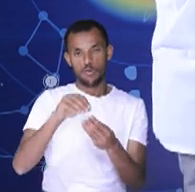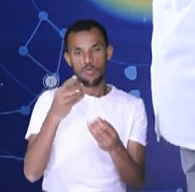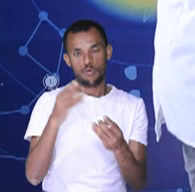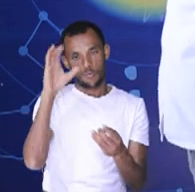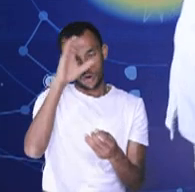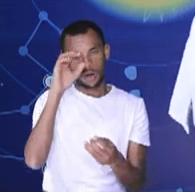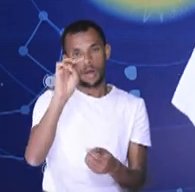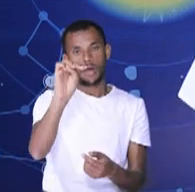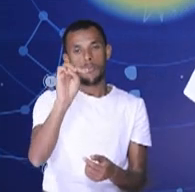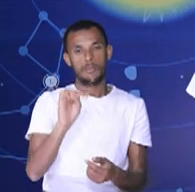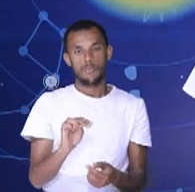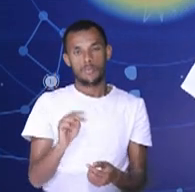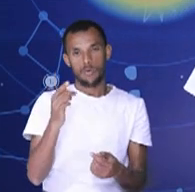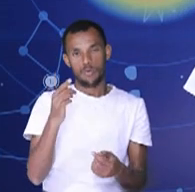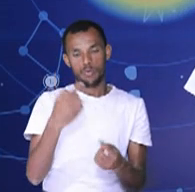find M